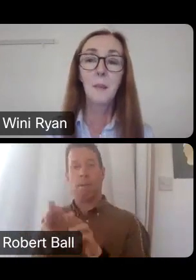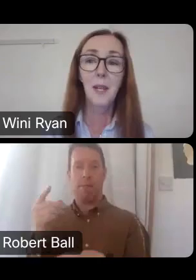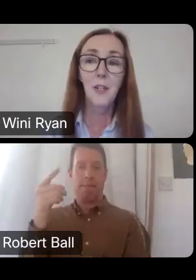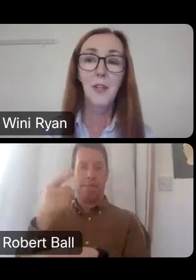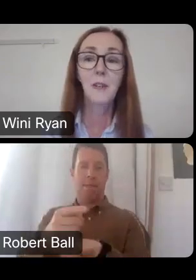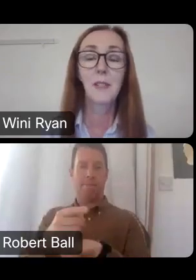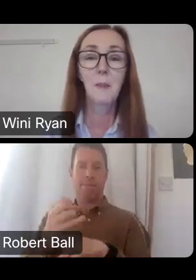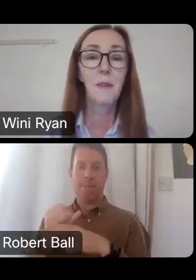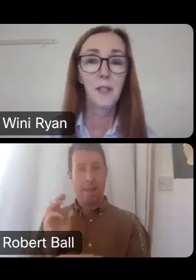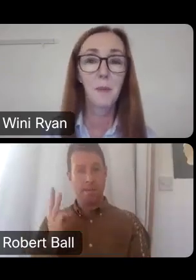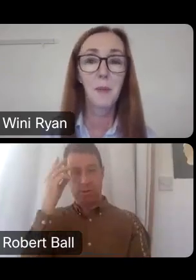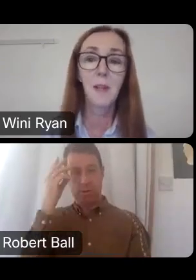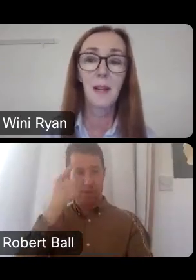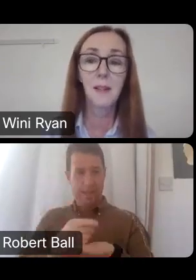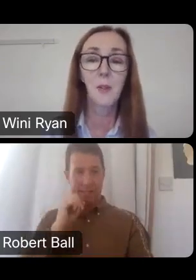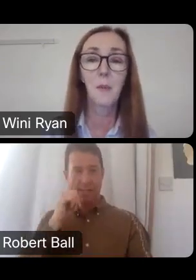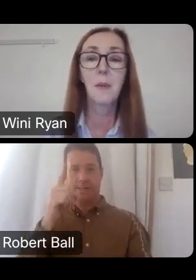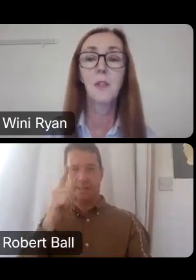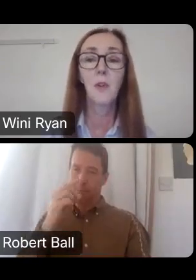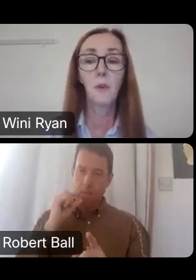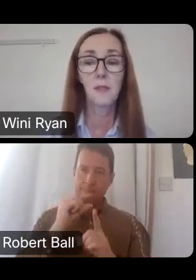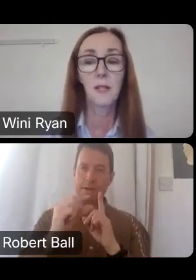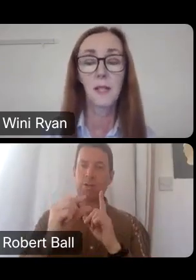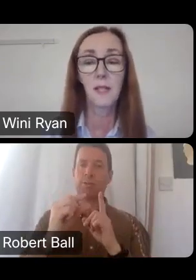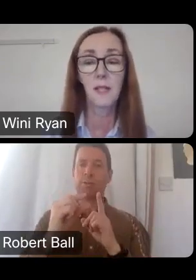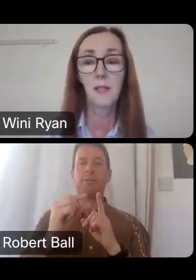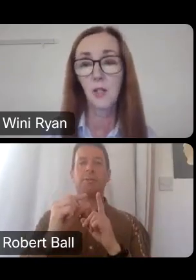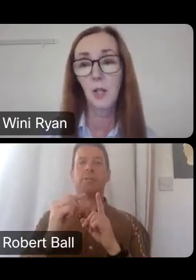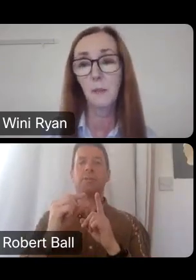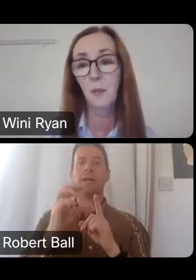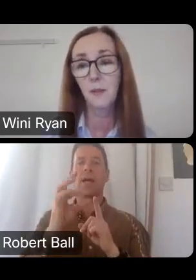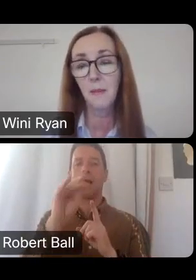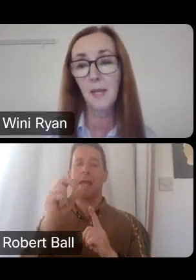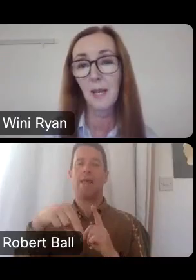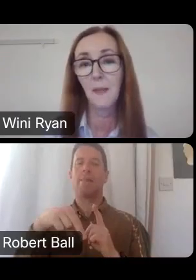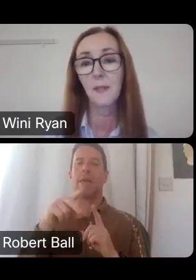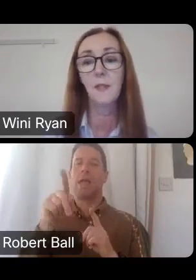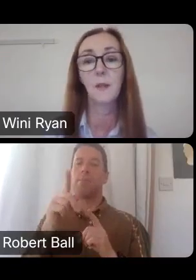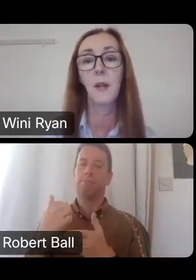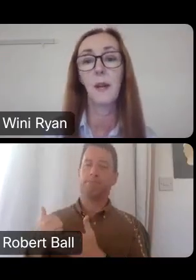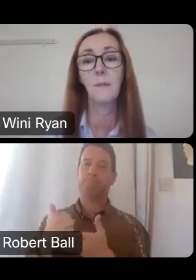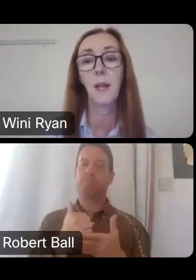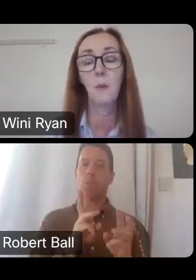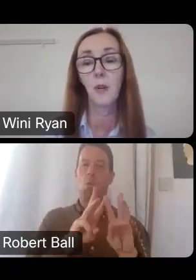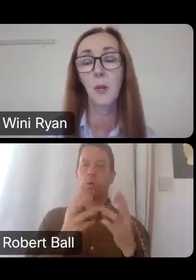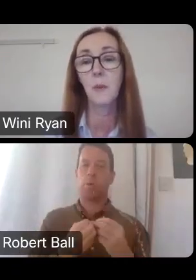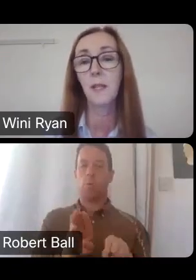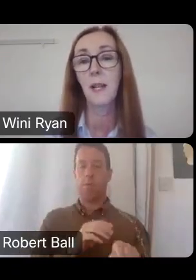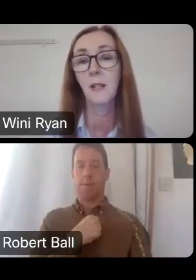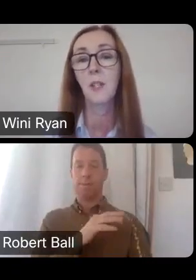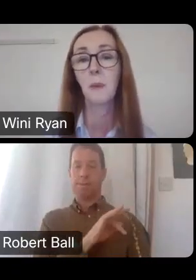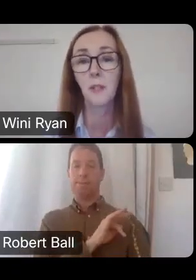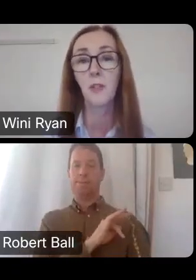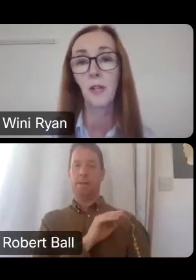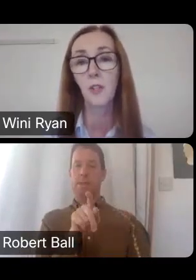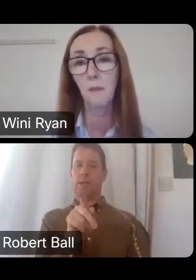Here in the picture, you can see Professor Peter Gillen. So Peter co-facilitates the workshops with me. And this is a workshop we did